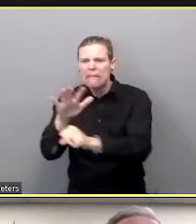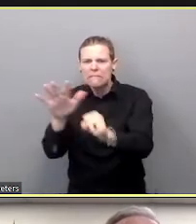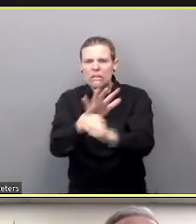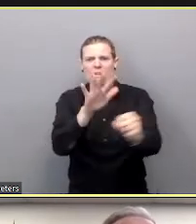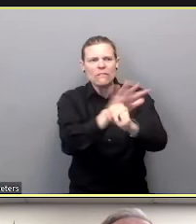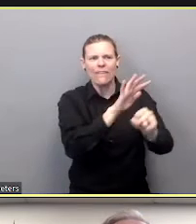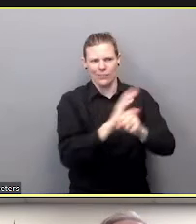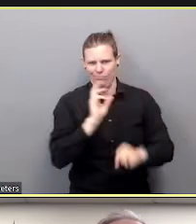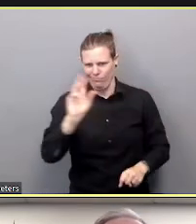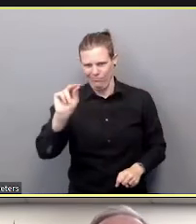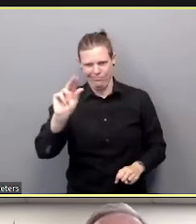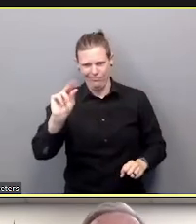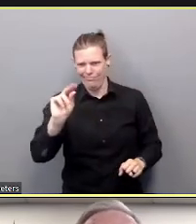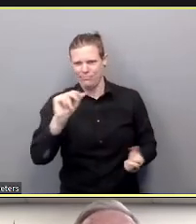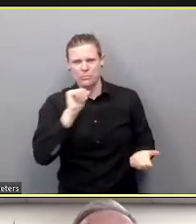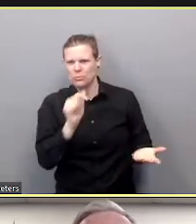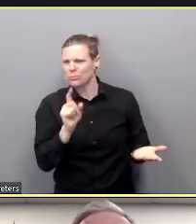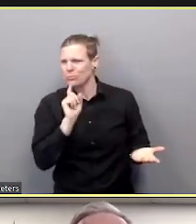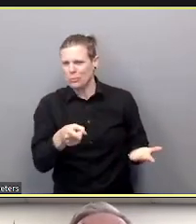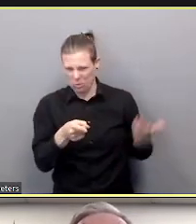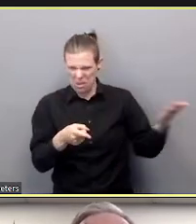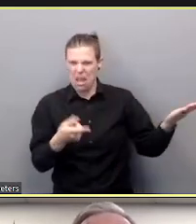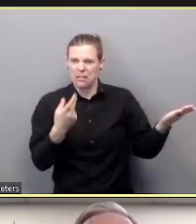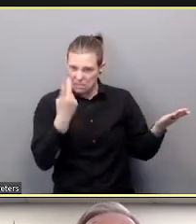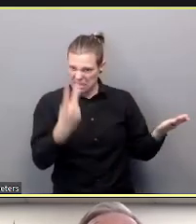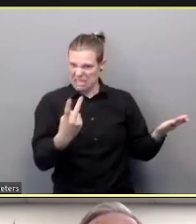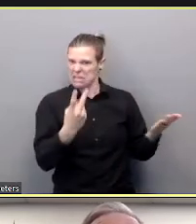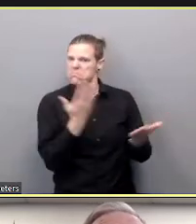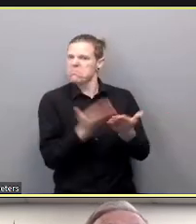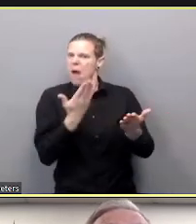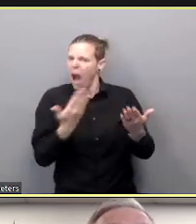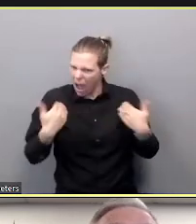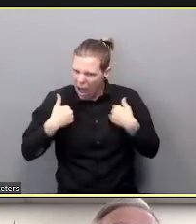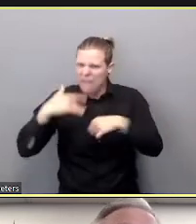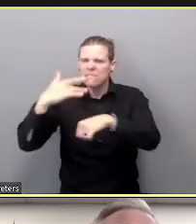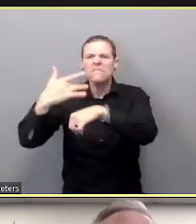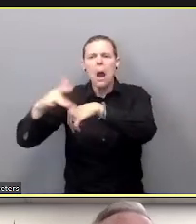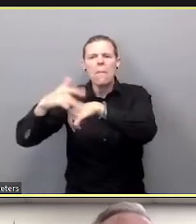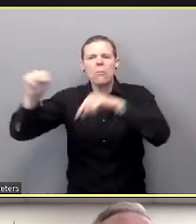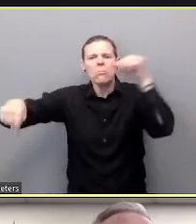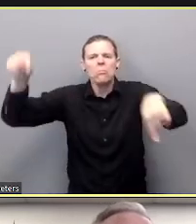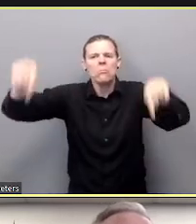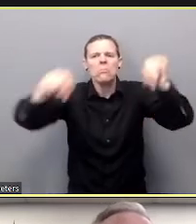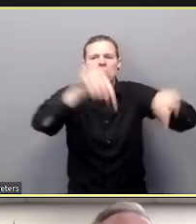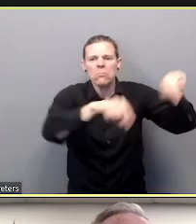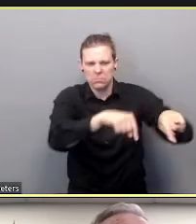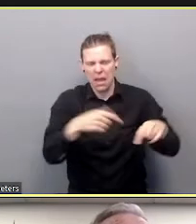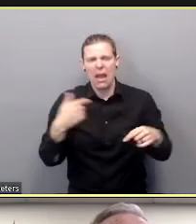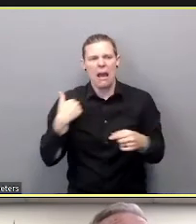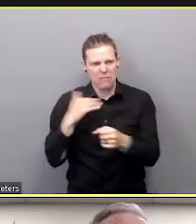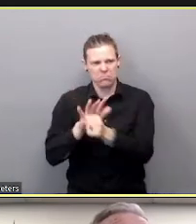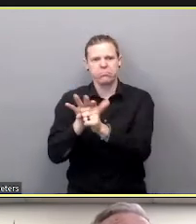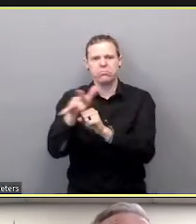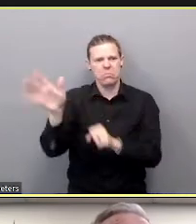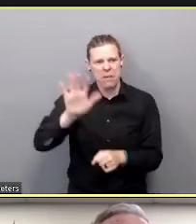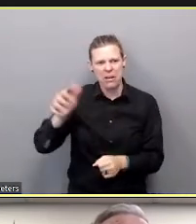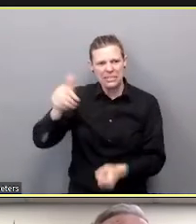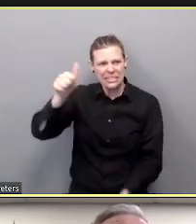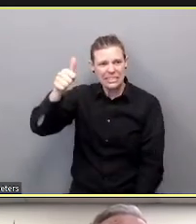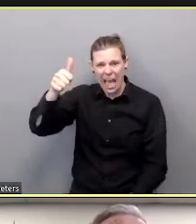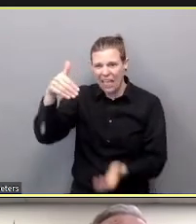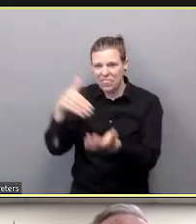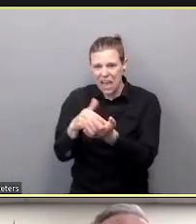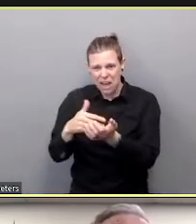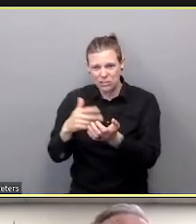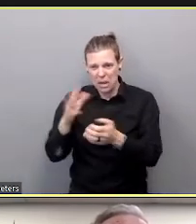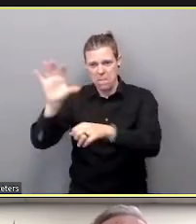even this week. There's still about 10,000 appointments that have not yet been filled. That's statewide.